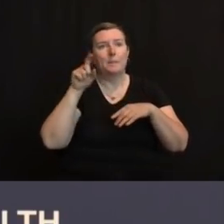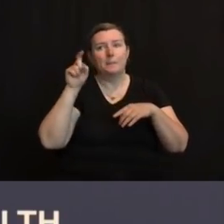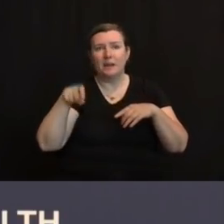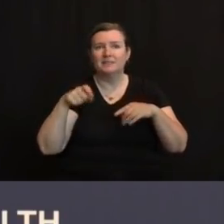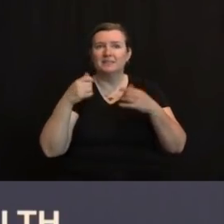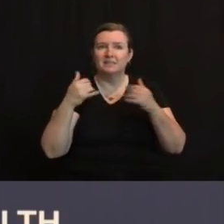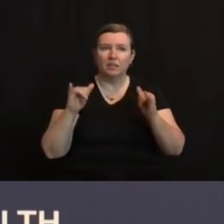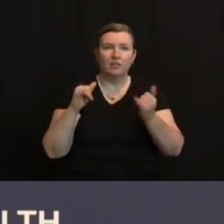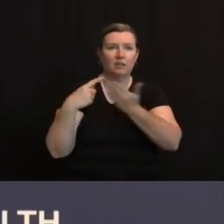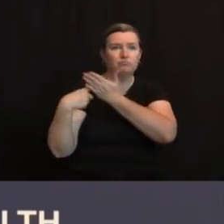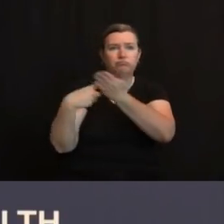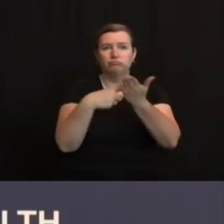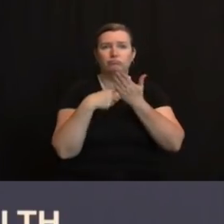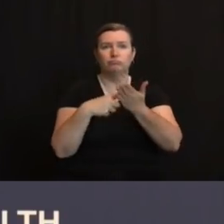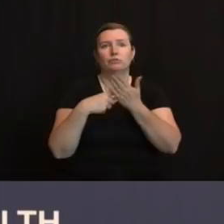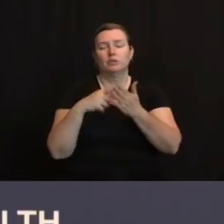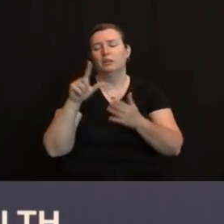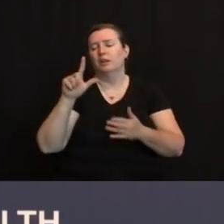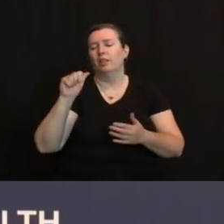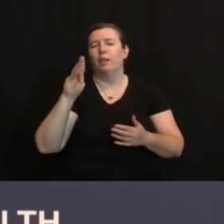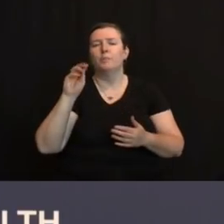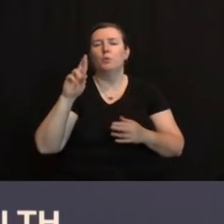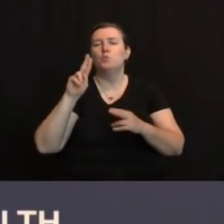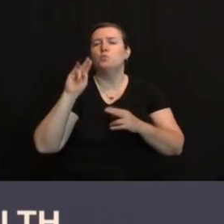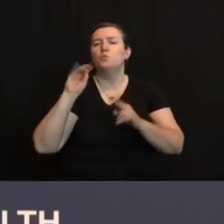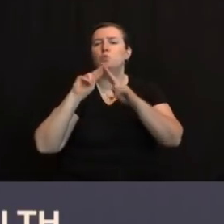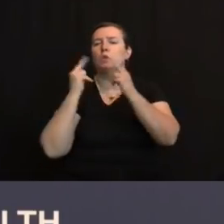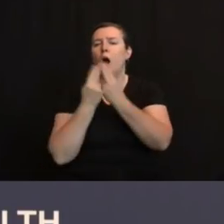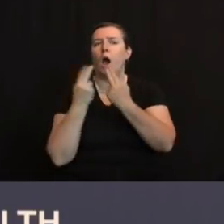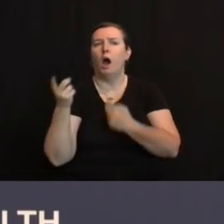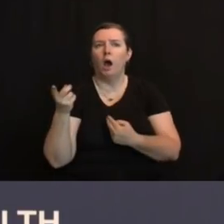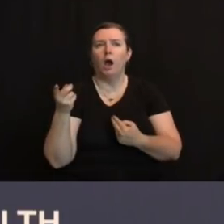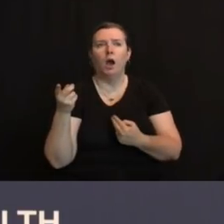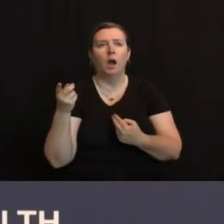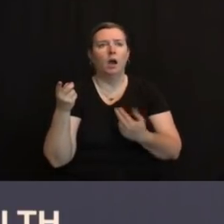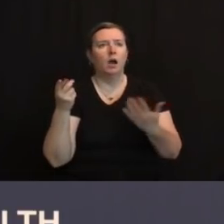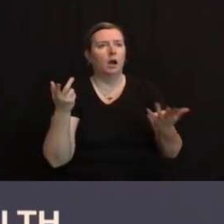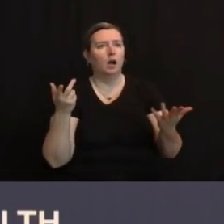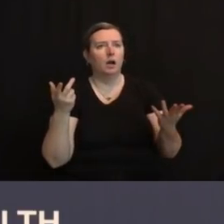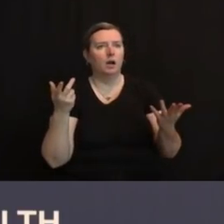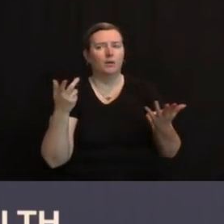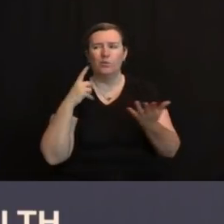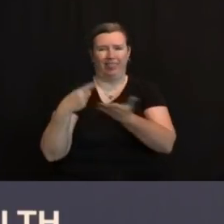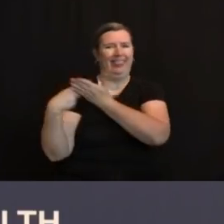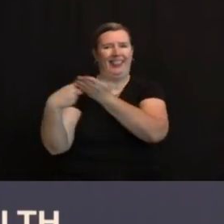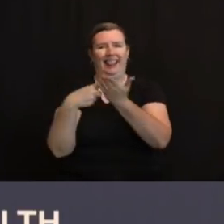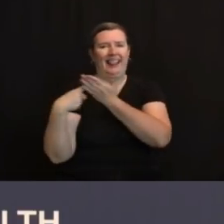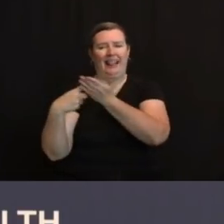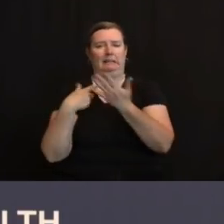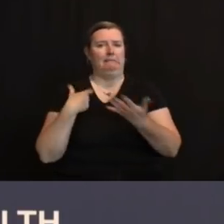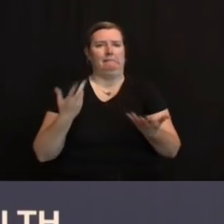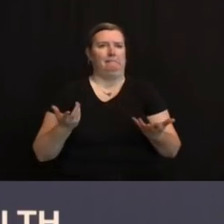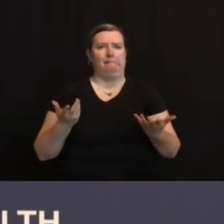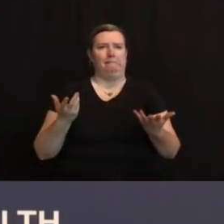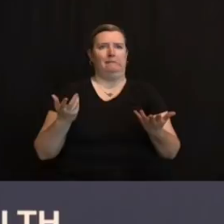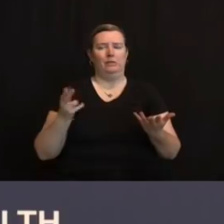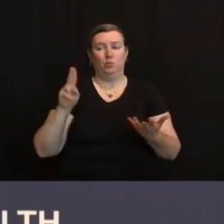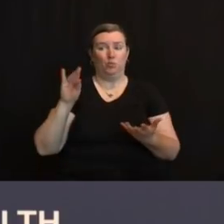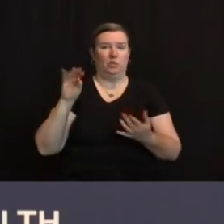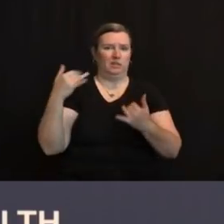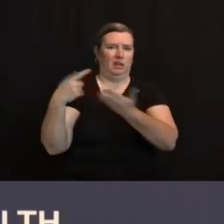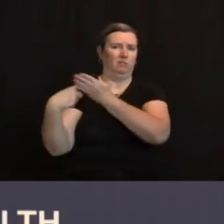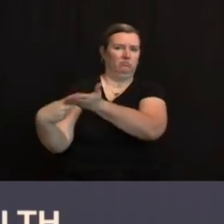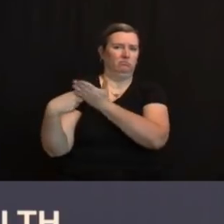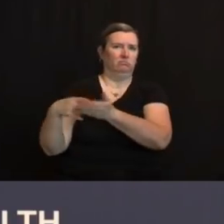want to comment on the specifics of that agreement because they're still ratifying, but as the governor has said, it was a collaborative